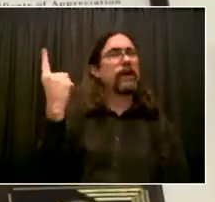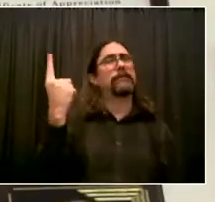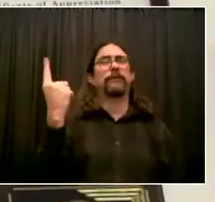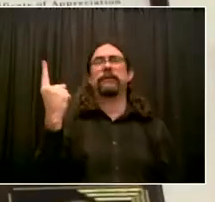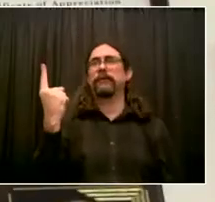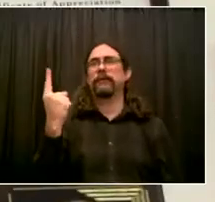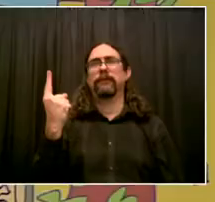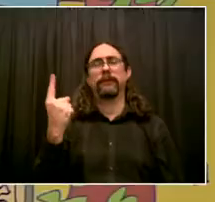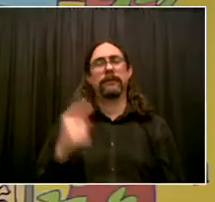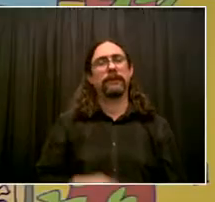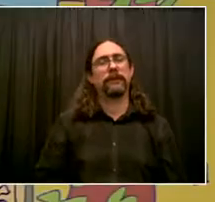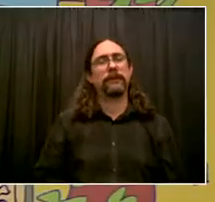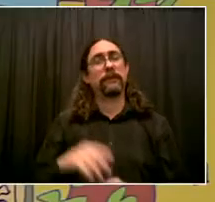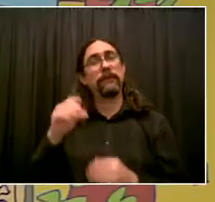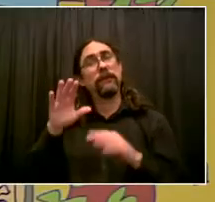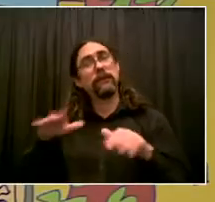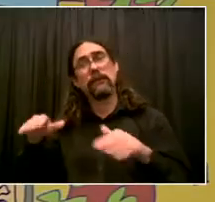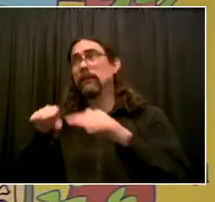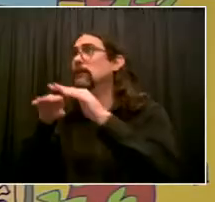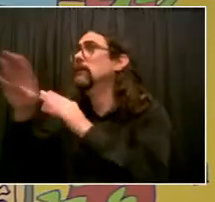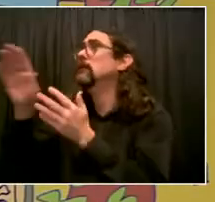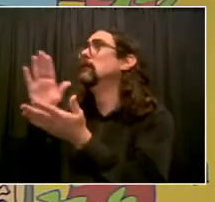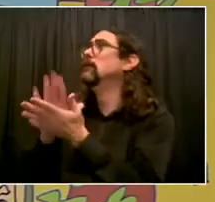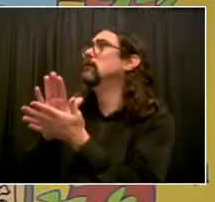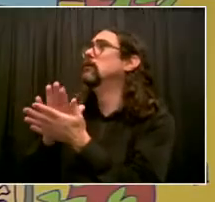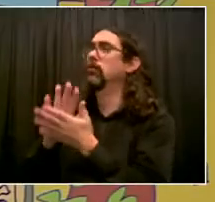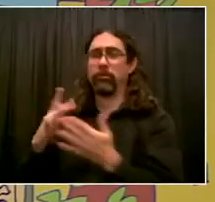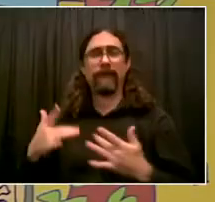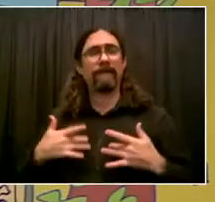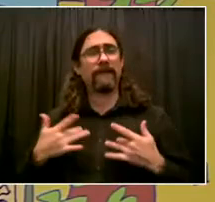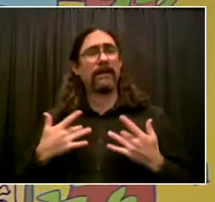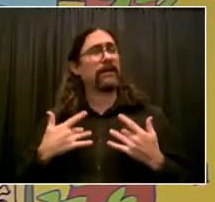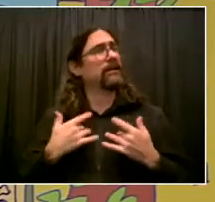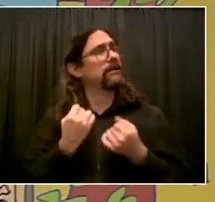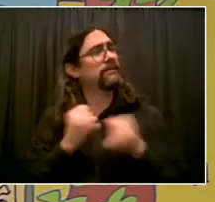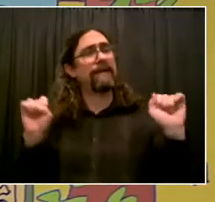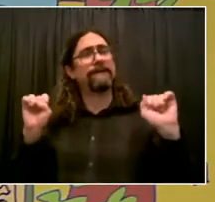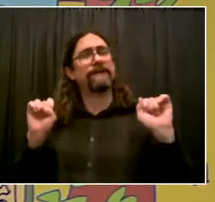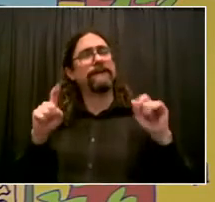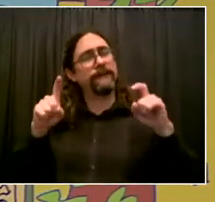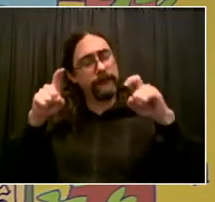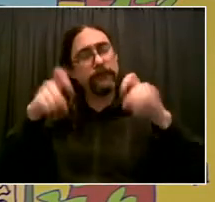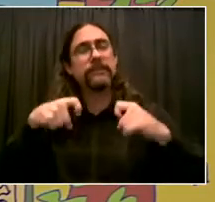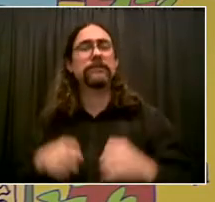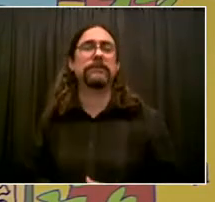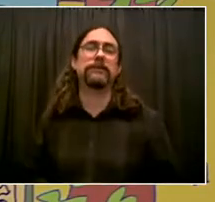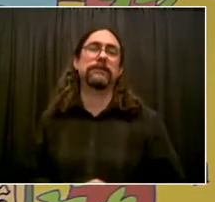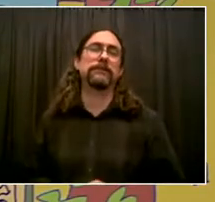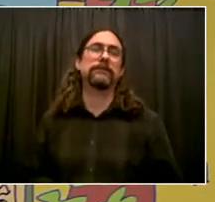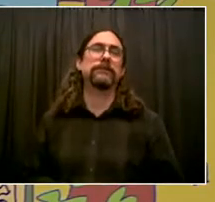day. Thank you. Go ahead. The next is Emma from the New York Times.